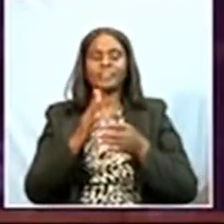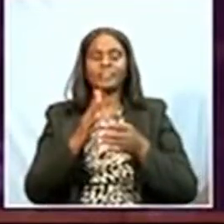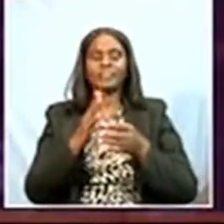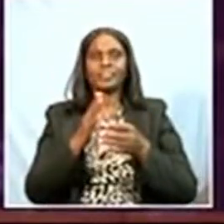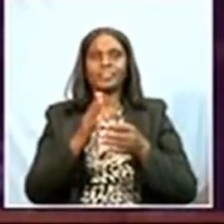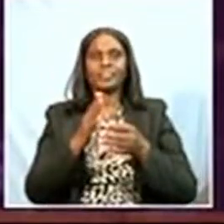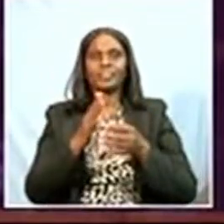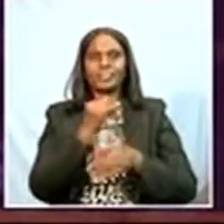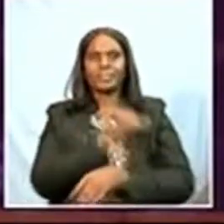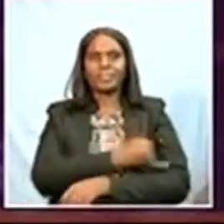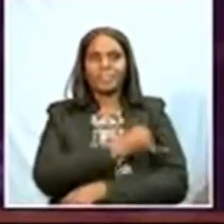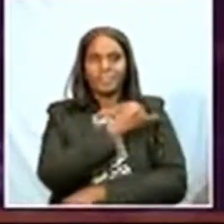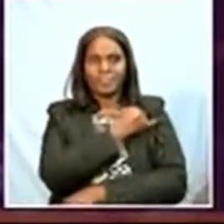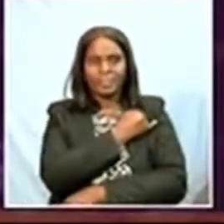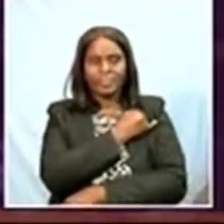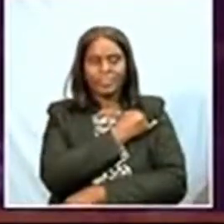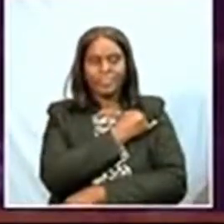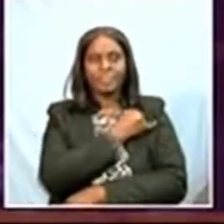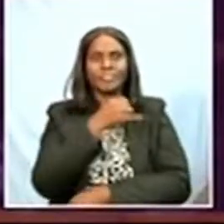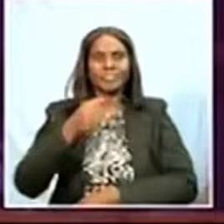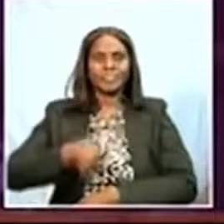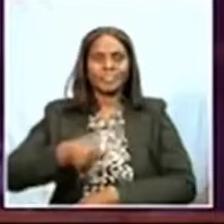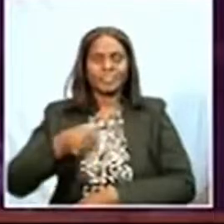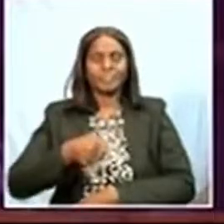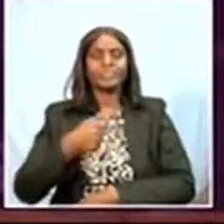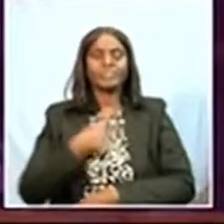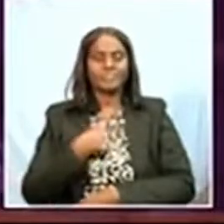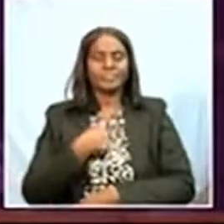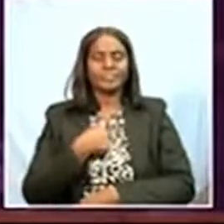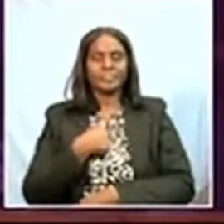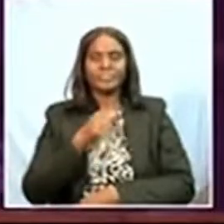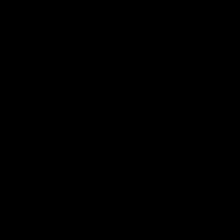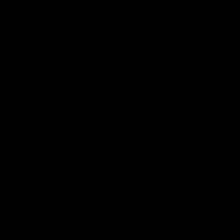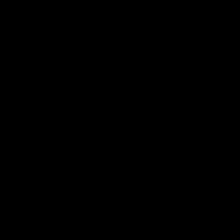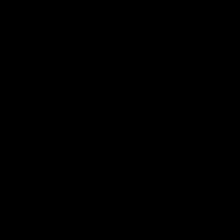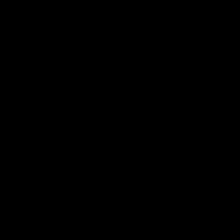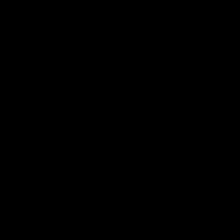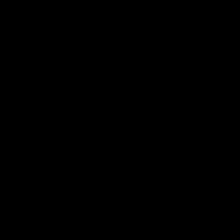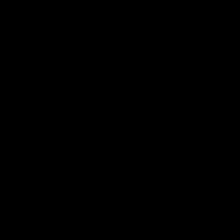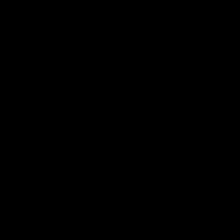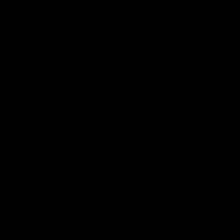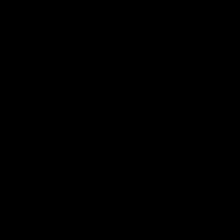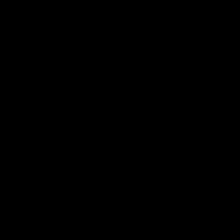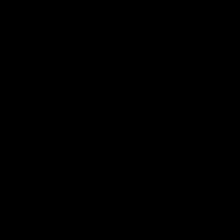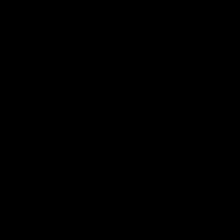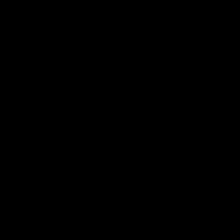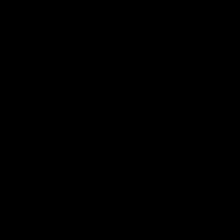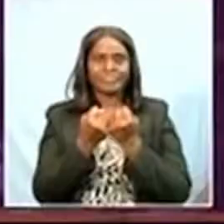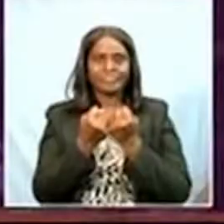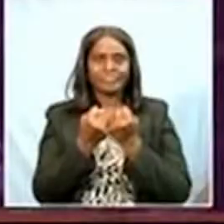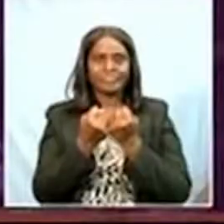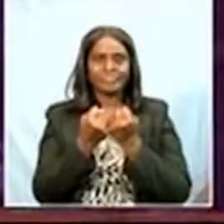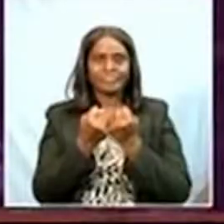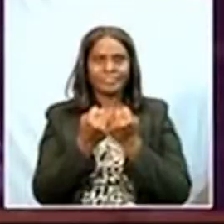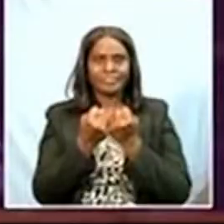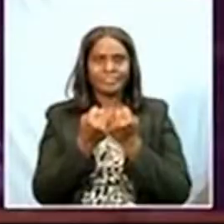that's Jason Manda and Chola Kaoma. Not forgetting crew.